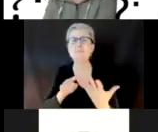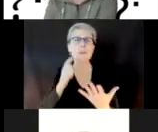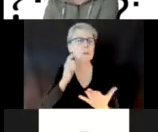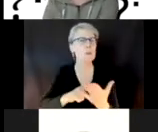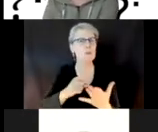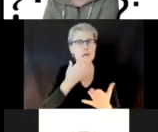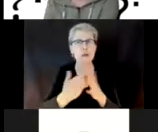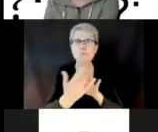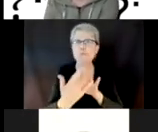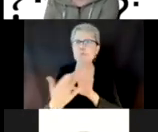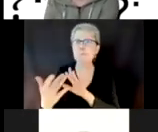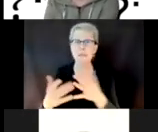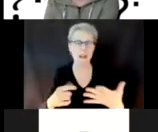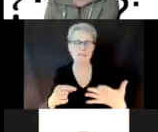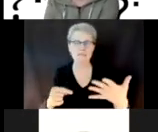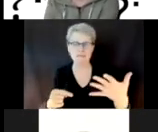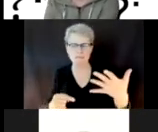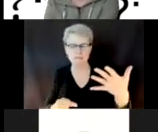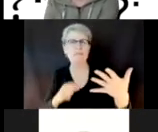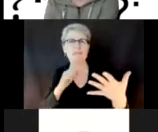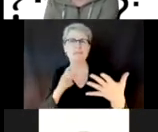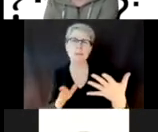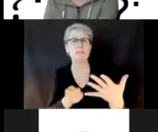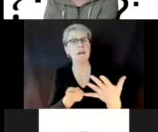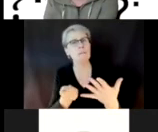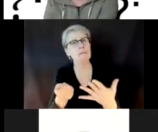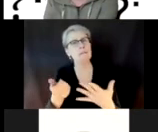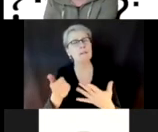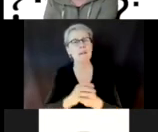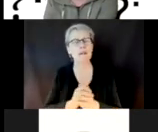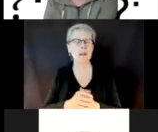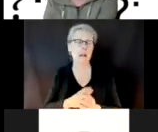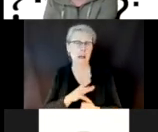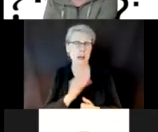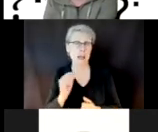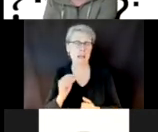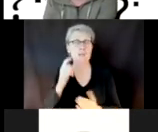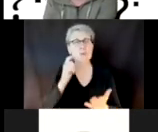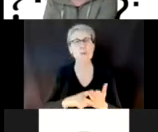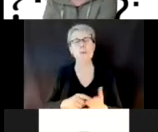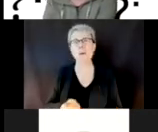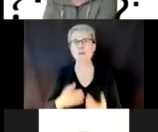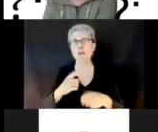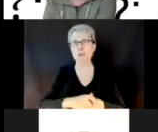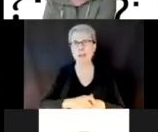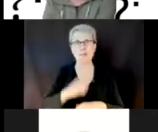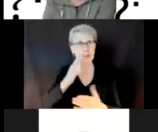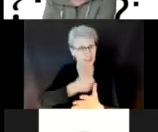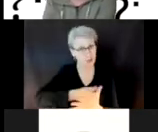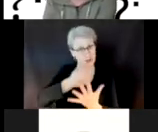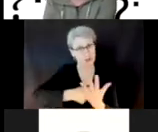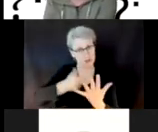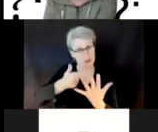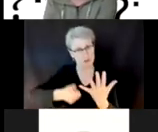for you and what's not. You can do a little mental calculation too about how much time you're spending on each